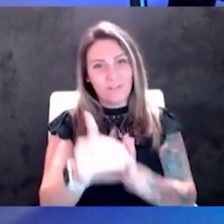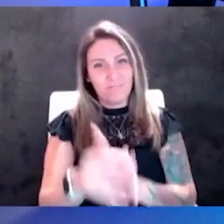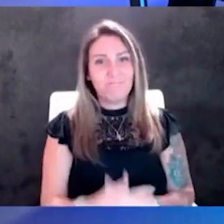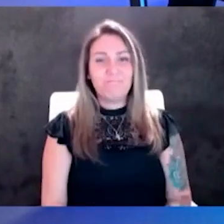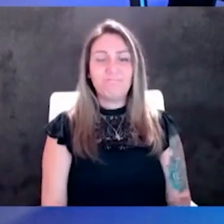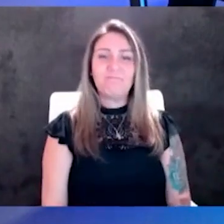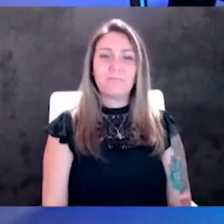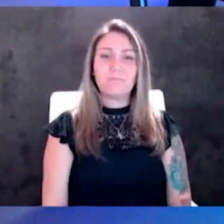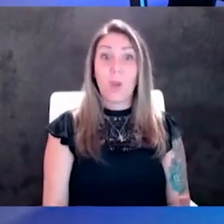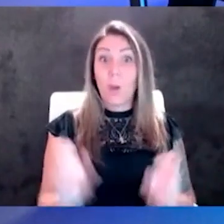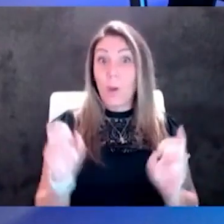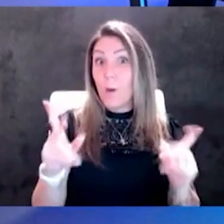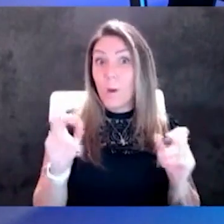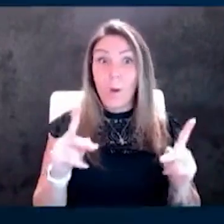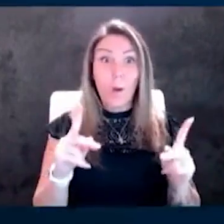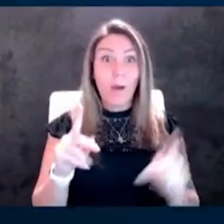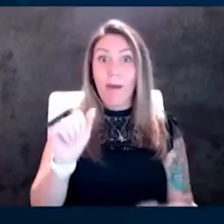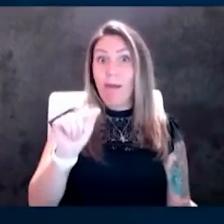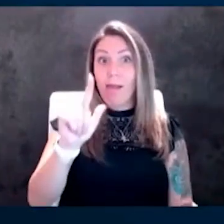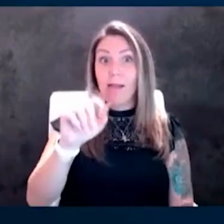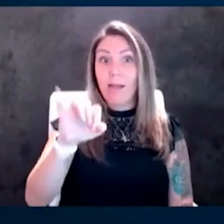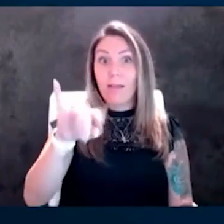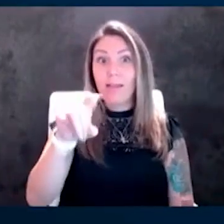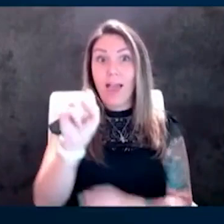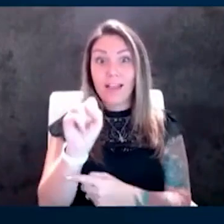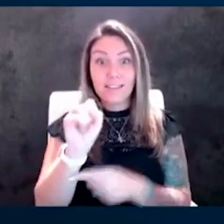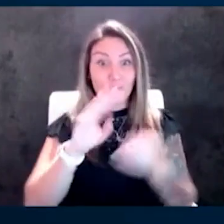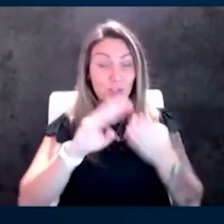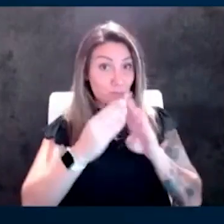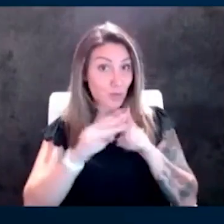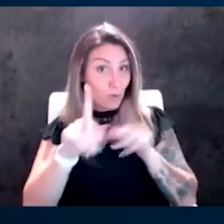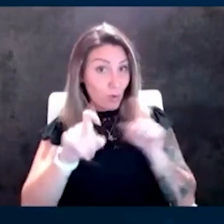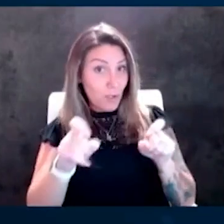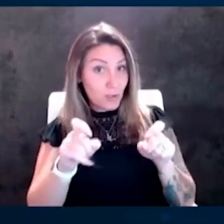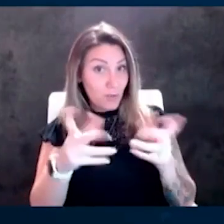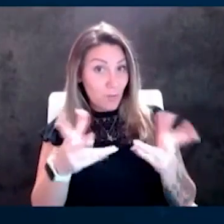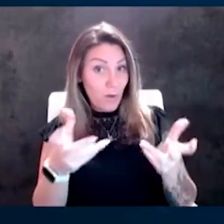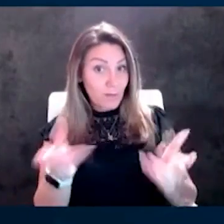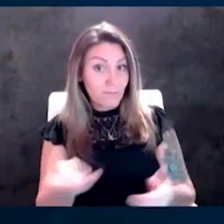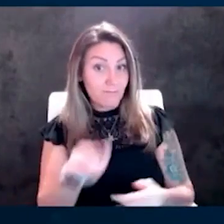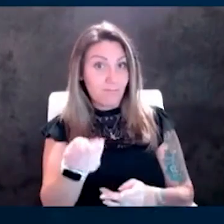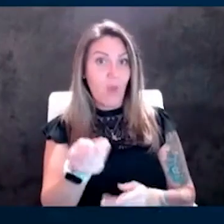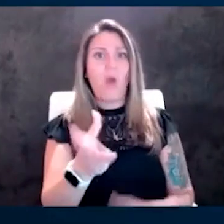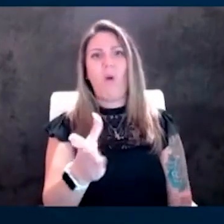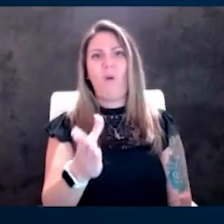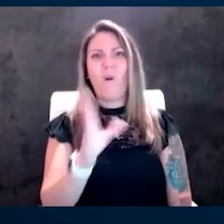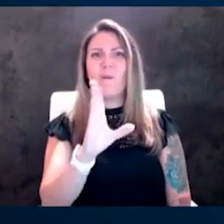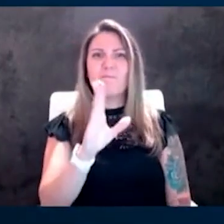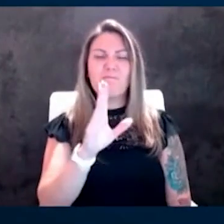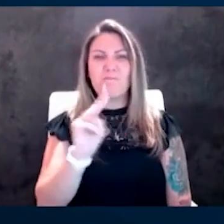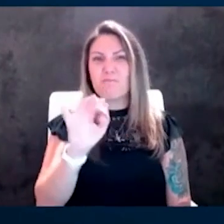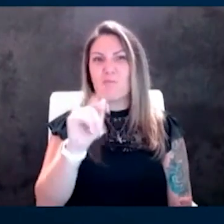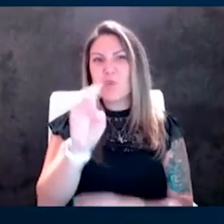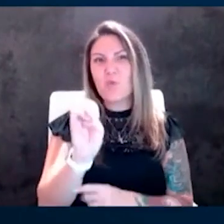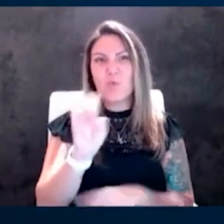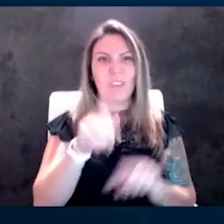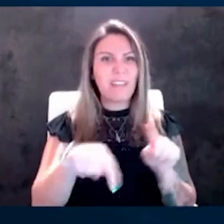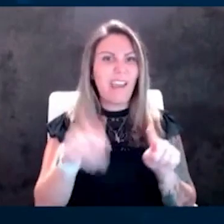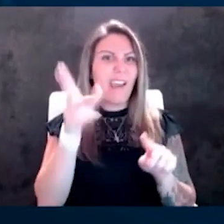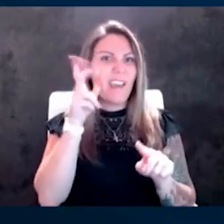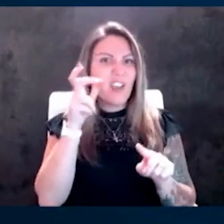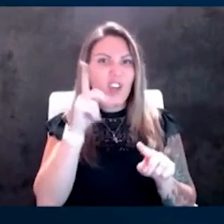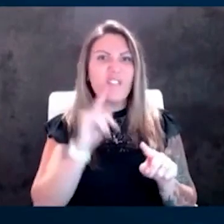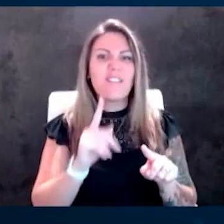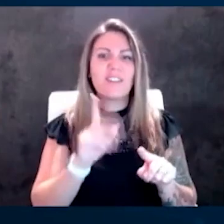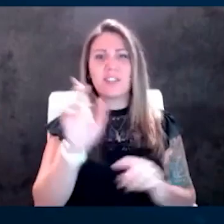Okay, now Alexis, I just heard you have a community question. You want to give that to us? You're on mute, Alexis. It's only